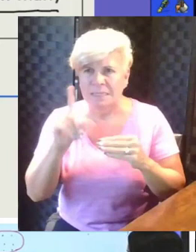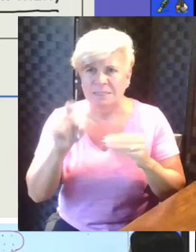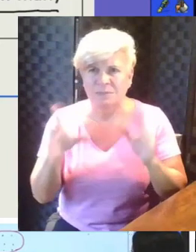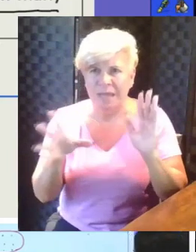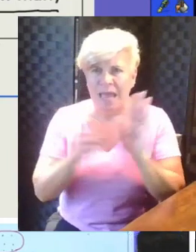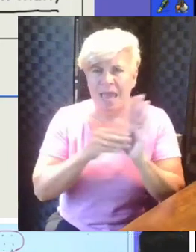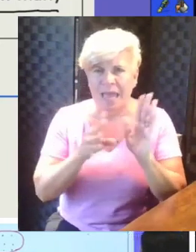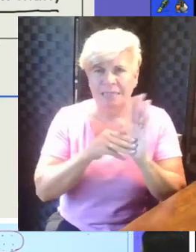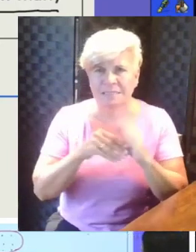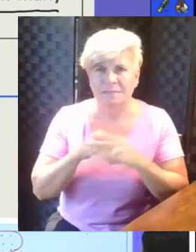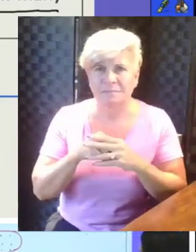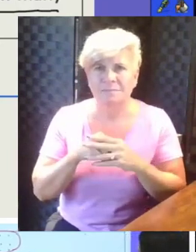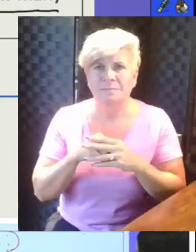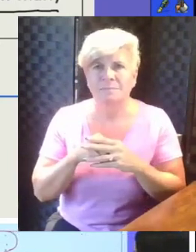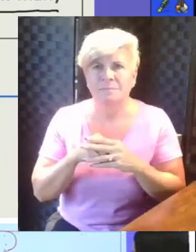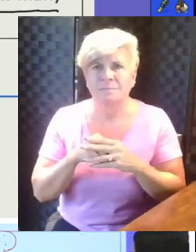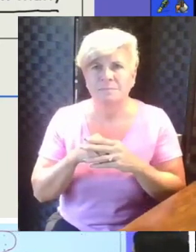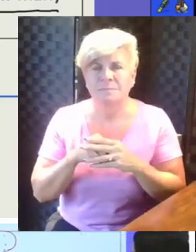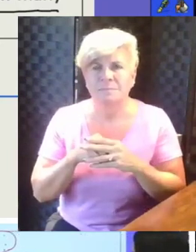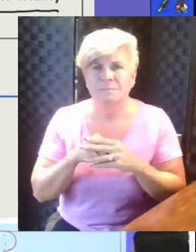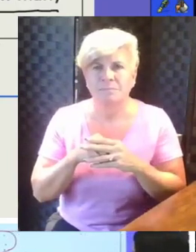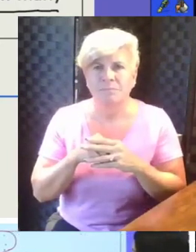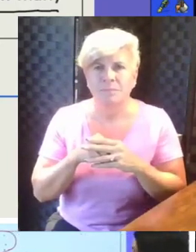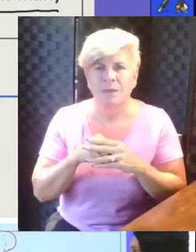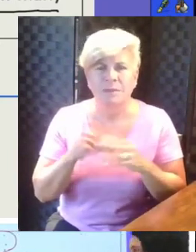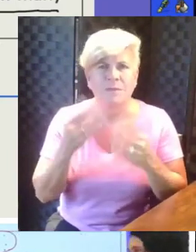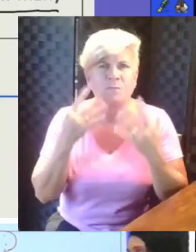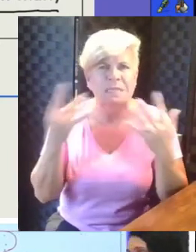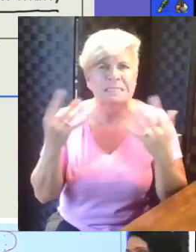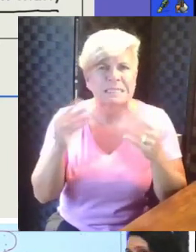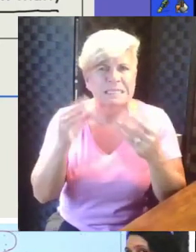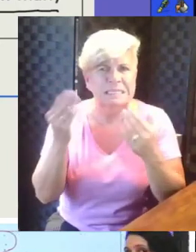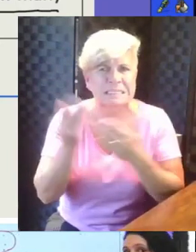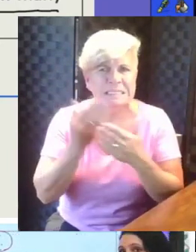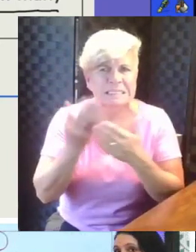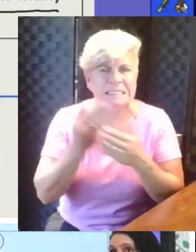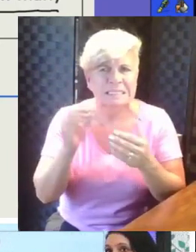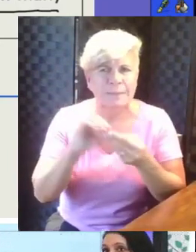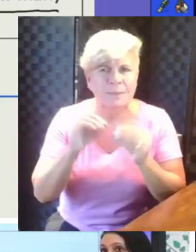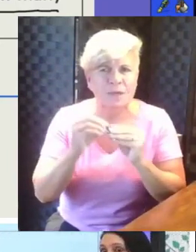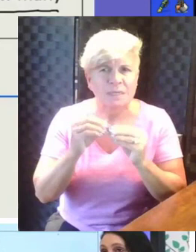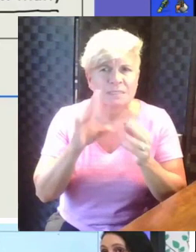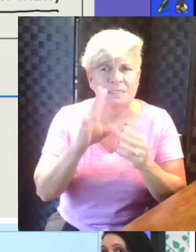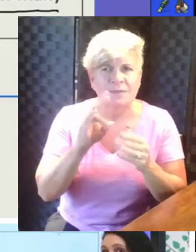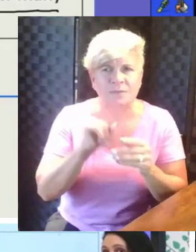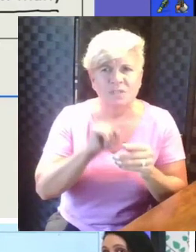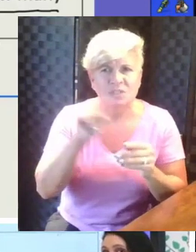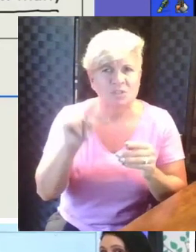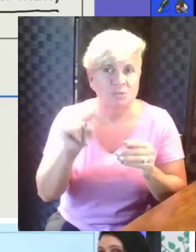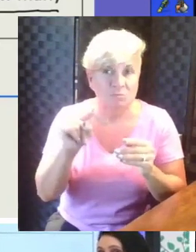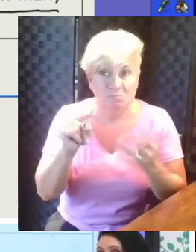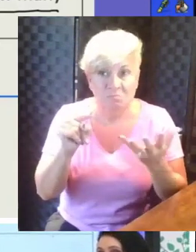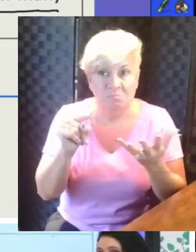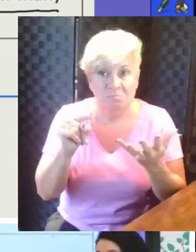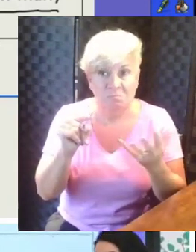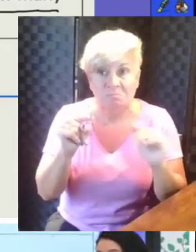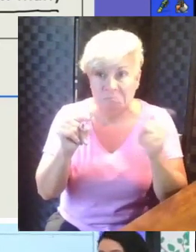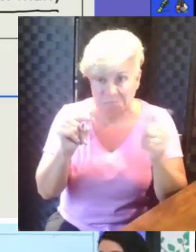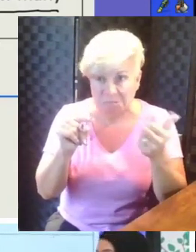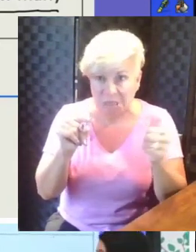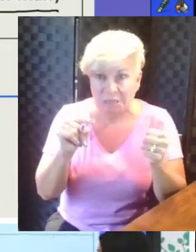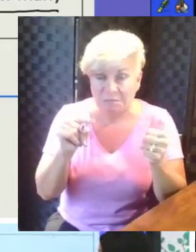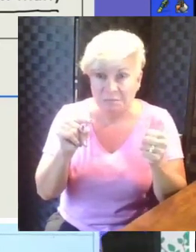to add? Remember, I want to get to a friendly number. So from 7 to maybe